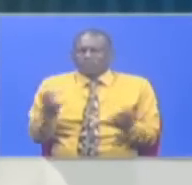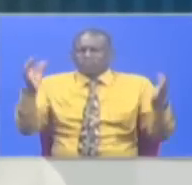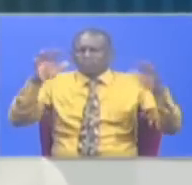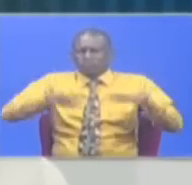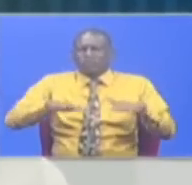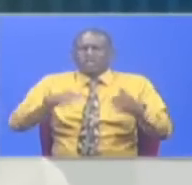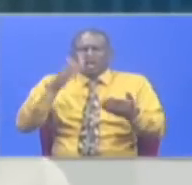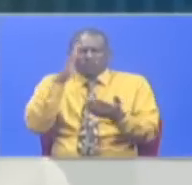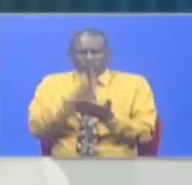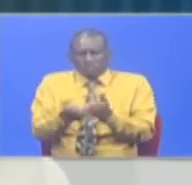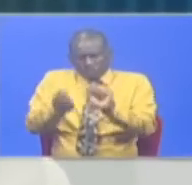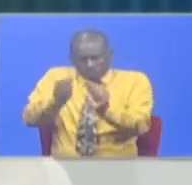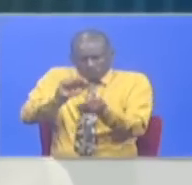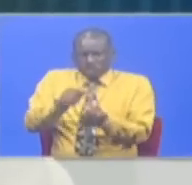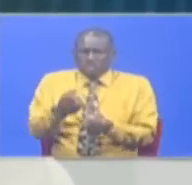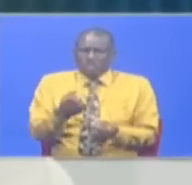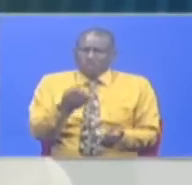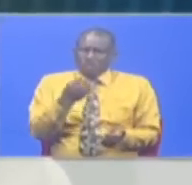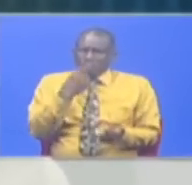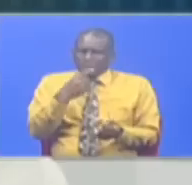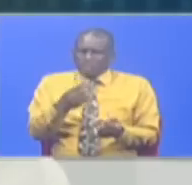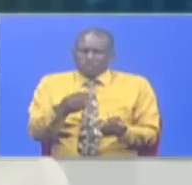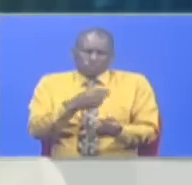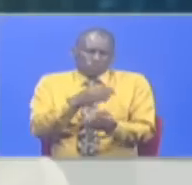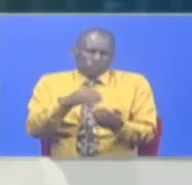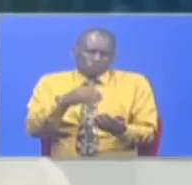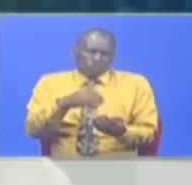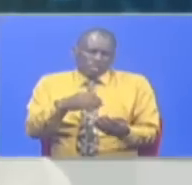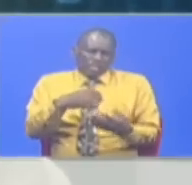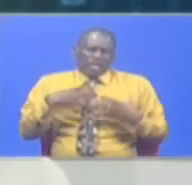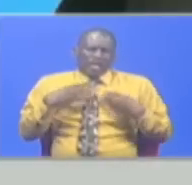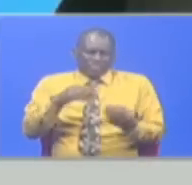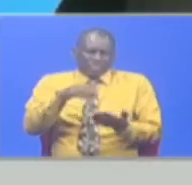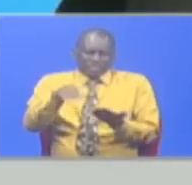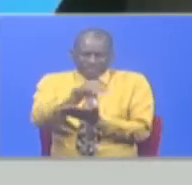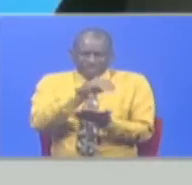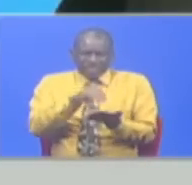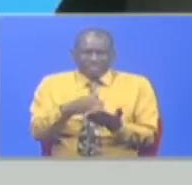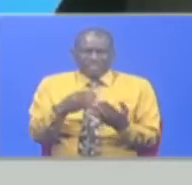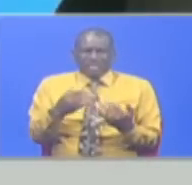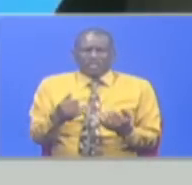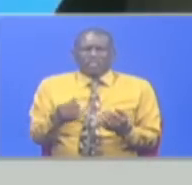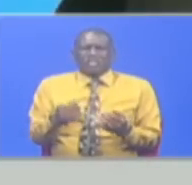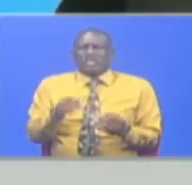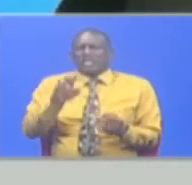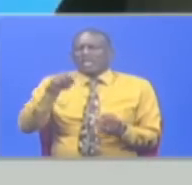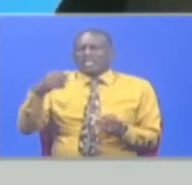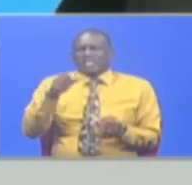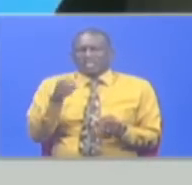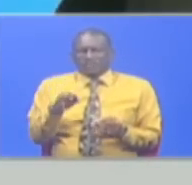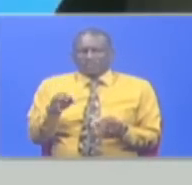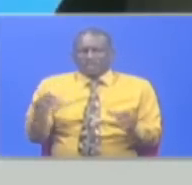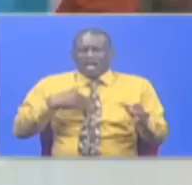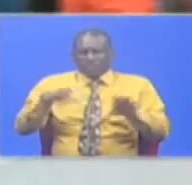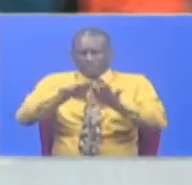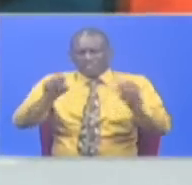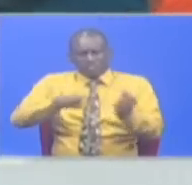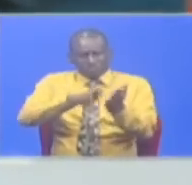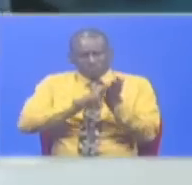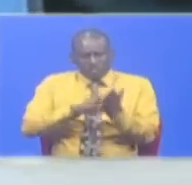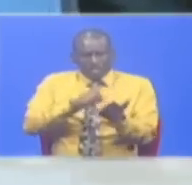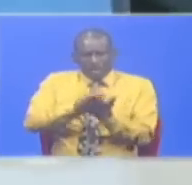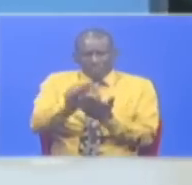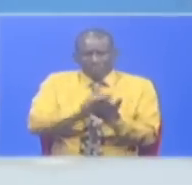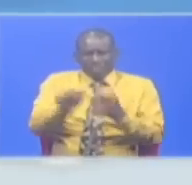the medical facilities. It has really helped a lot of people. Already, NHIF has systems to register and print the